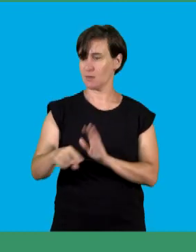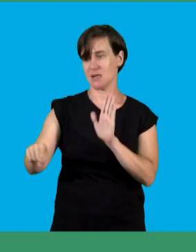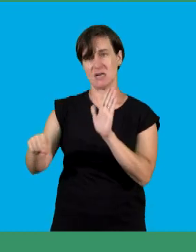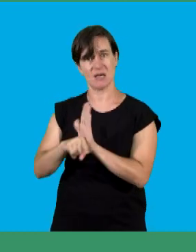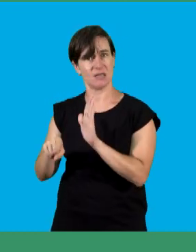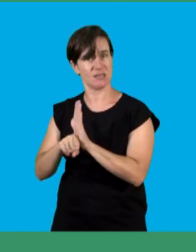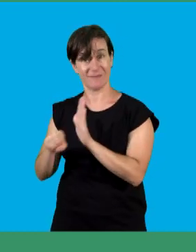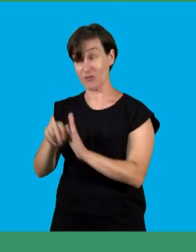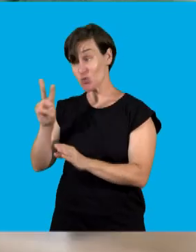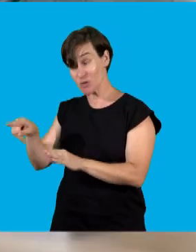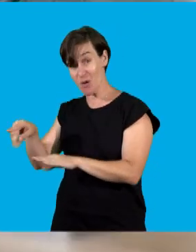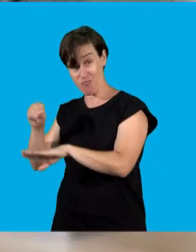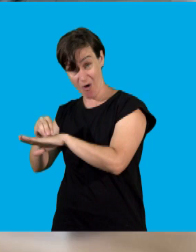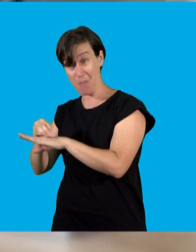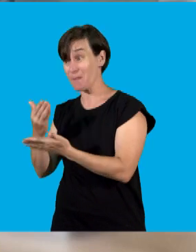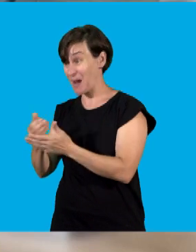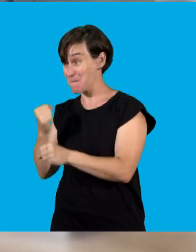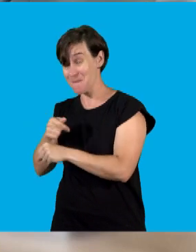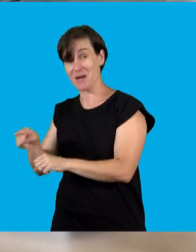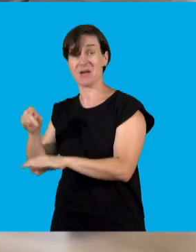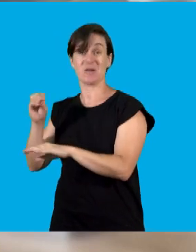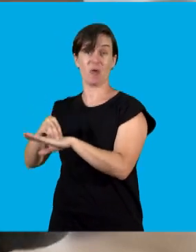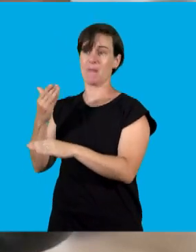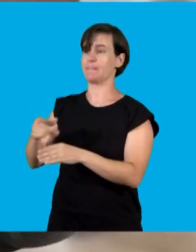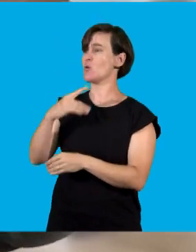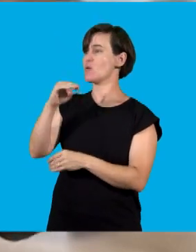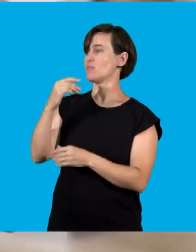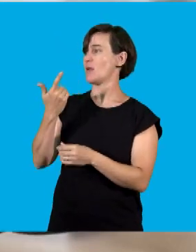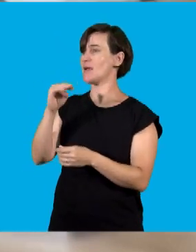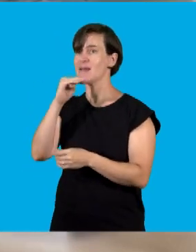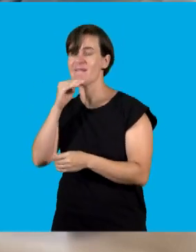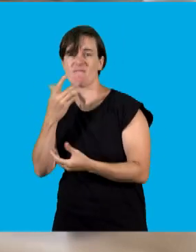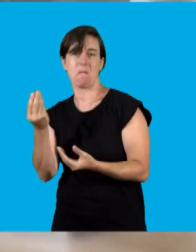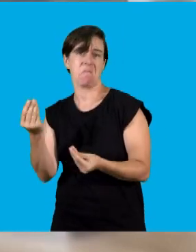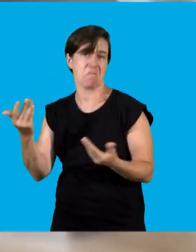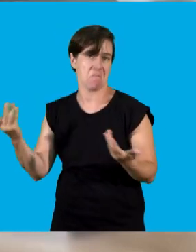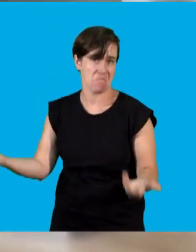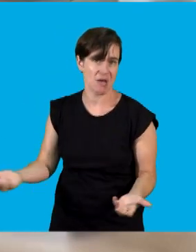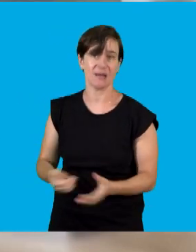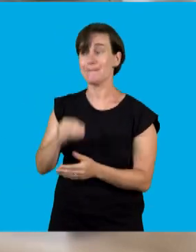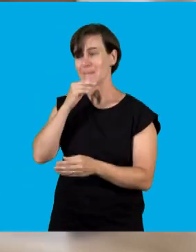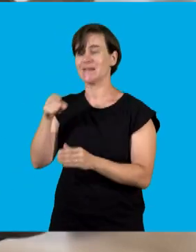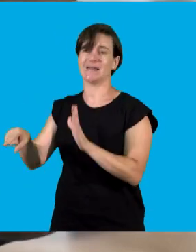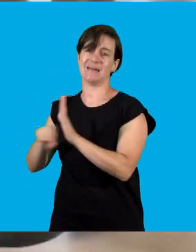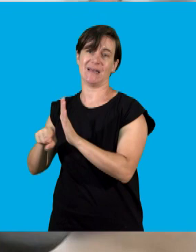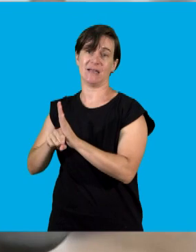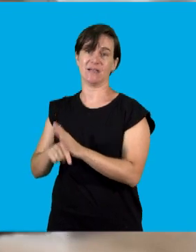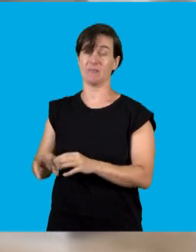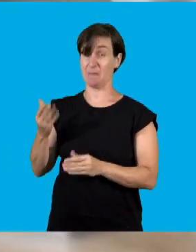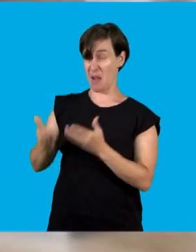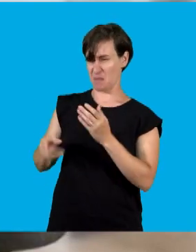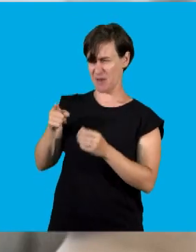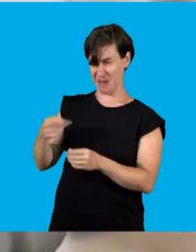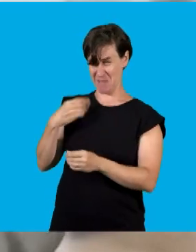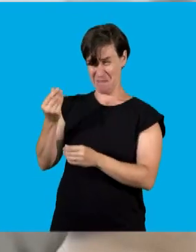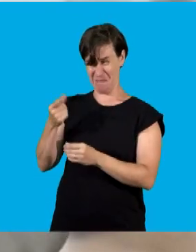because 1, 2, 3, it's going to, we don't have enough funds, for example, which is the force, the negative force, and five is strong, we